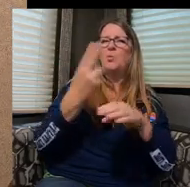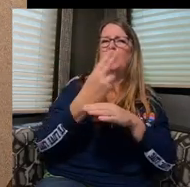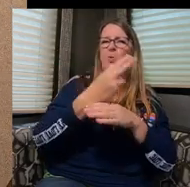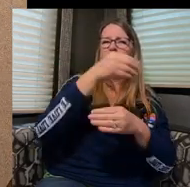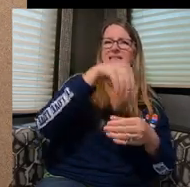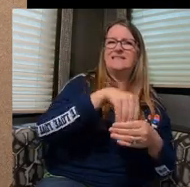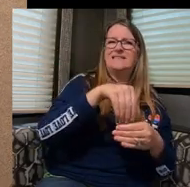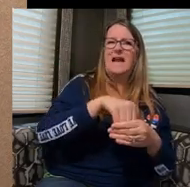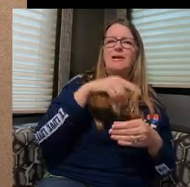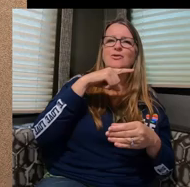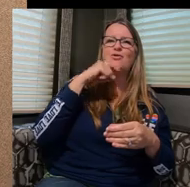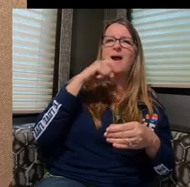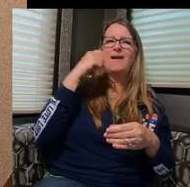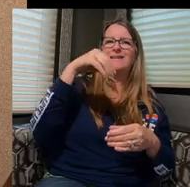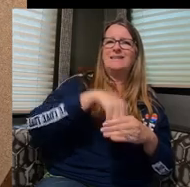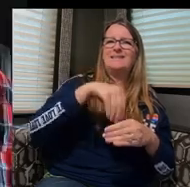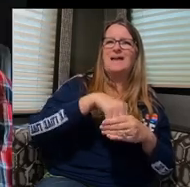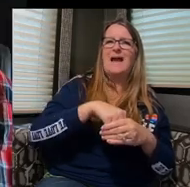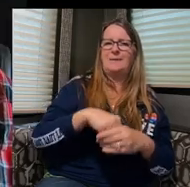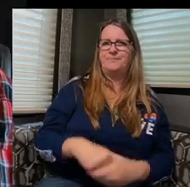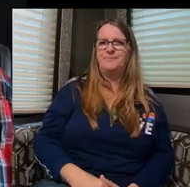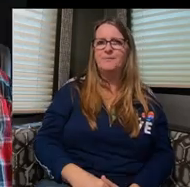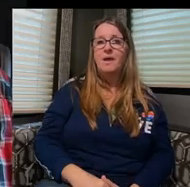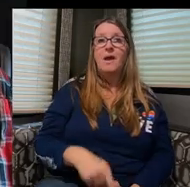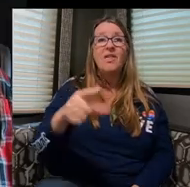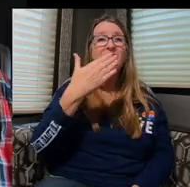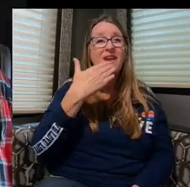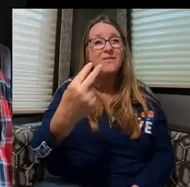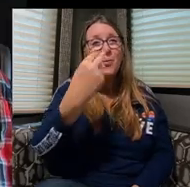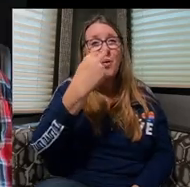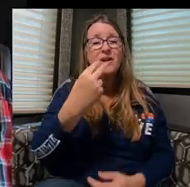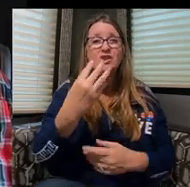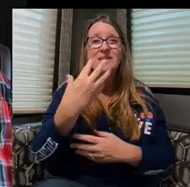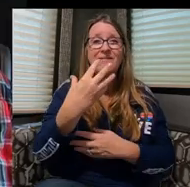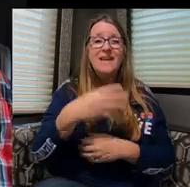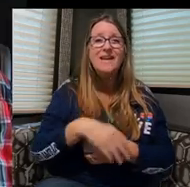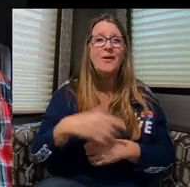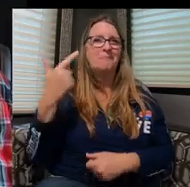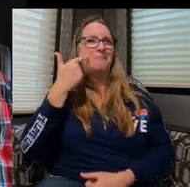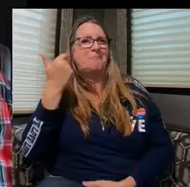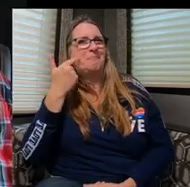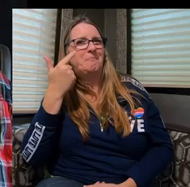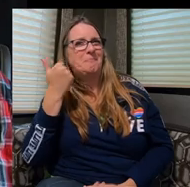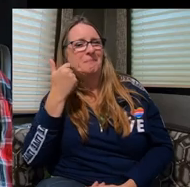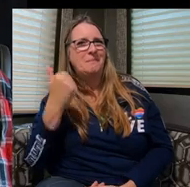use this and we dry our clothes in here. Hey! Thanks for watching our video.